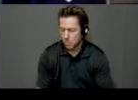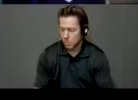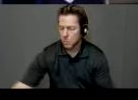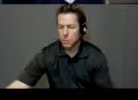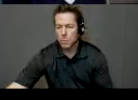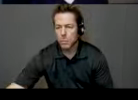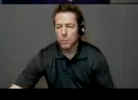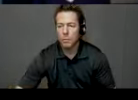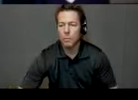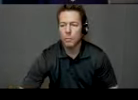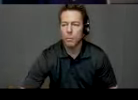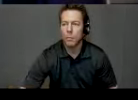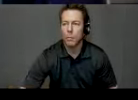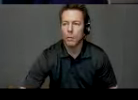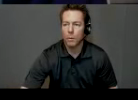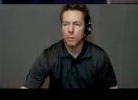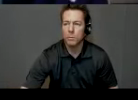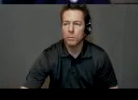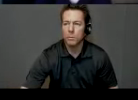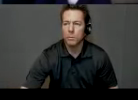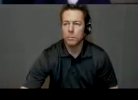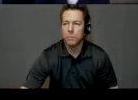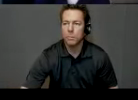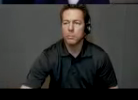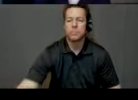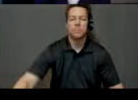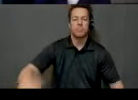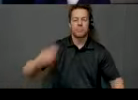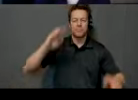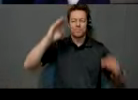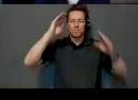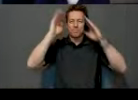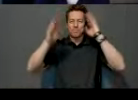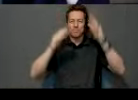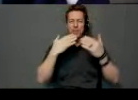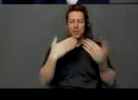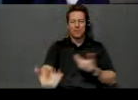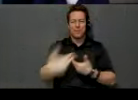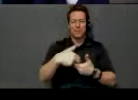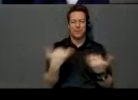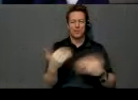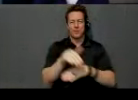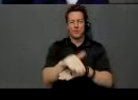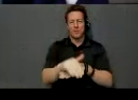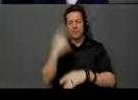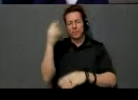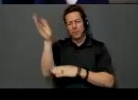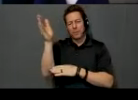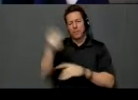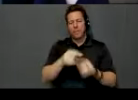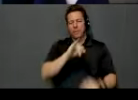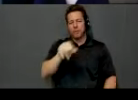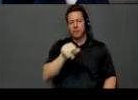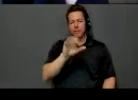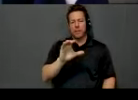All right, I think we should get started now. Hello, and thank you all for joining us tonight for this presentation from James Castle House